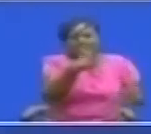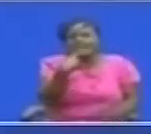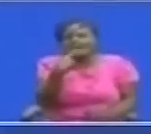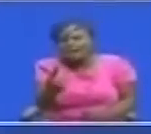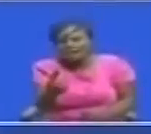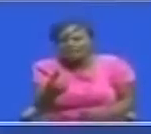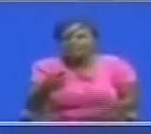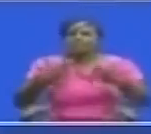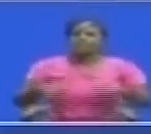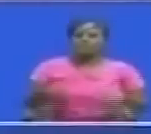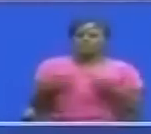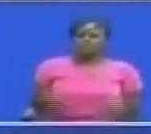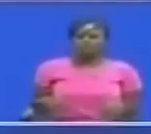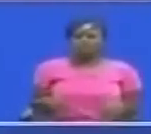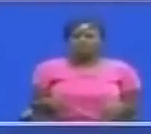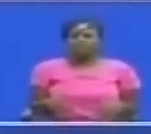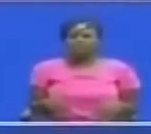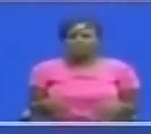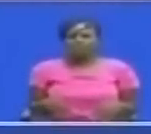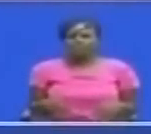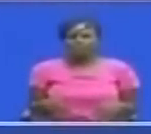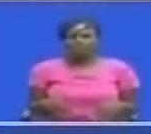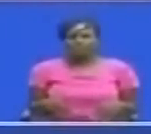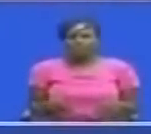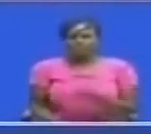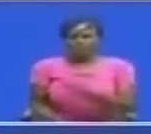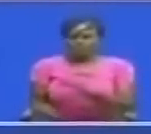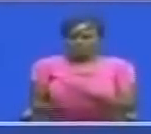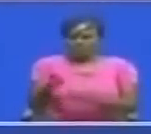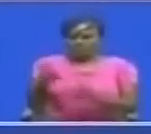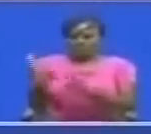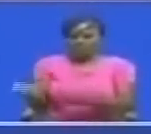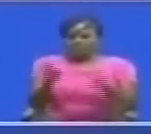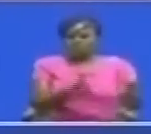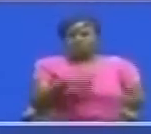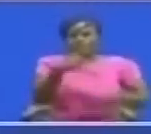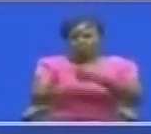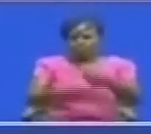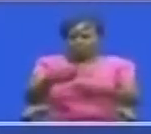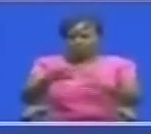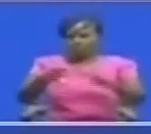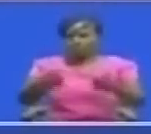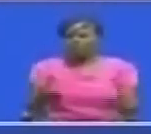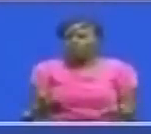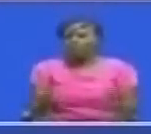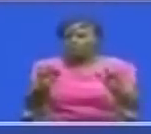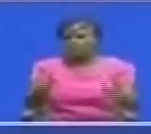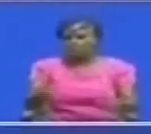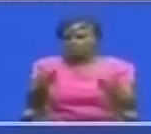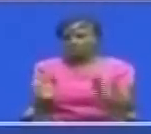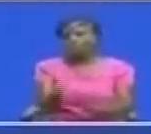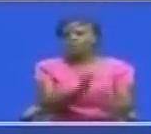and above, if he kills 100 people and above. It is surprising, but I see it as a natural progression in terms of it could be a